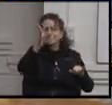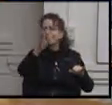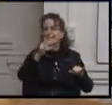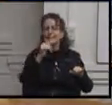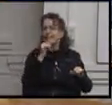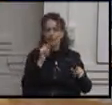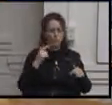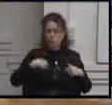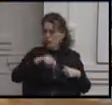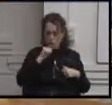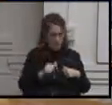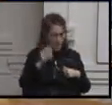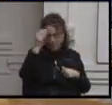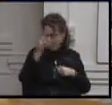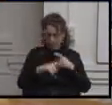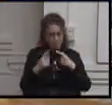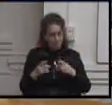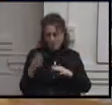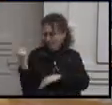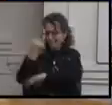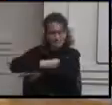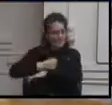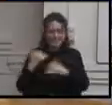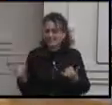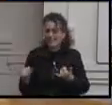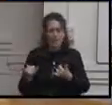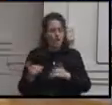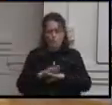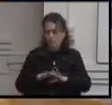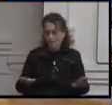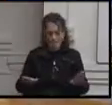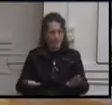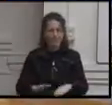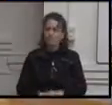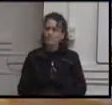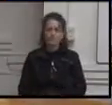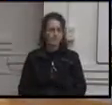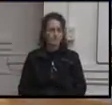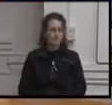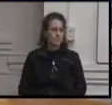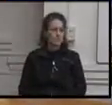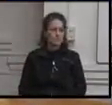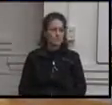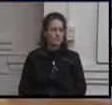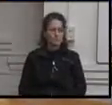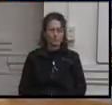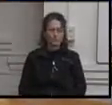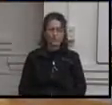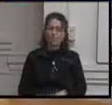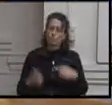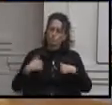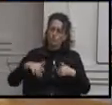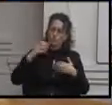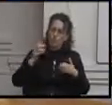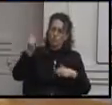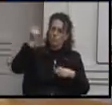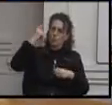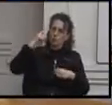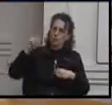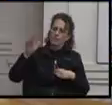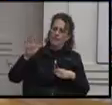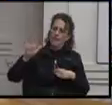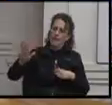point to closing West Brattleboro. We wanted a presentation about its role in the fire system as a